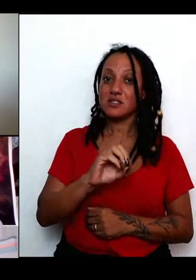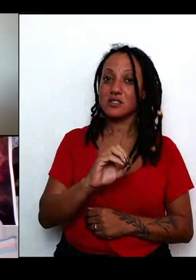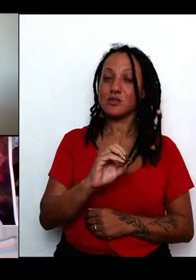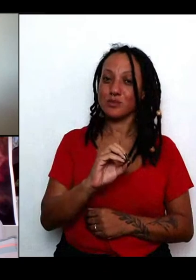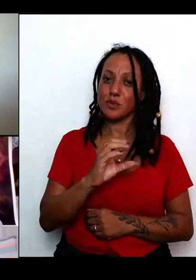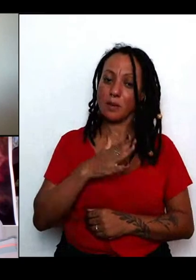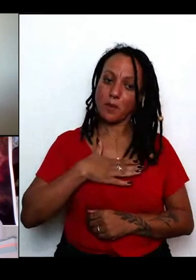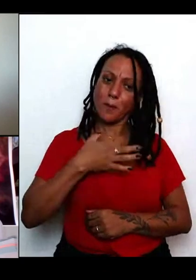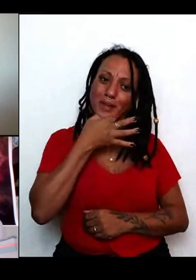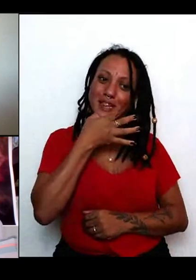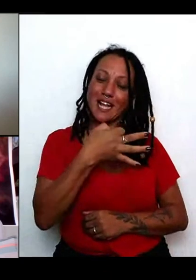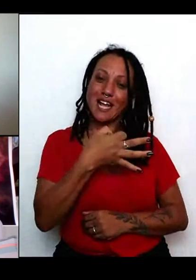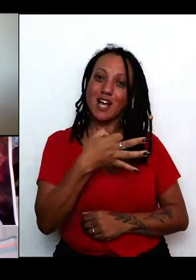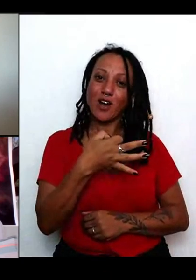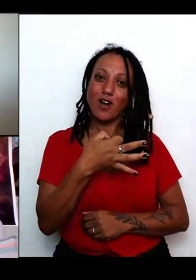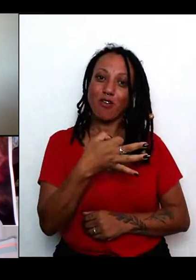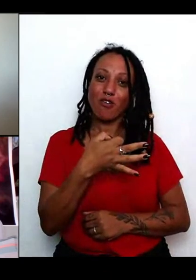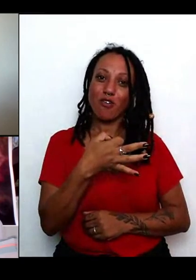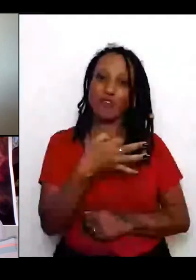moments